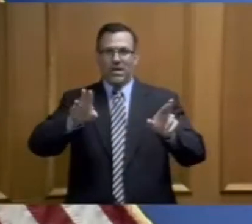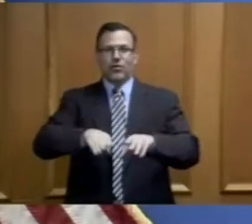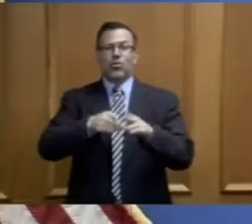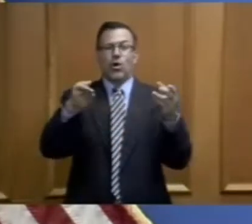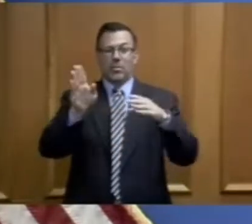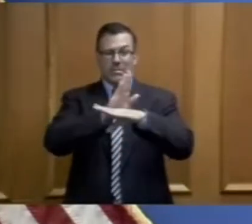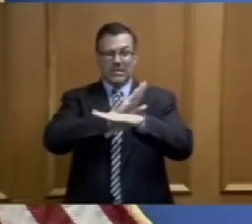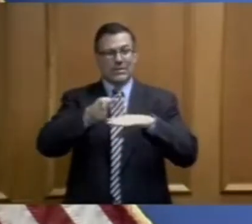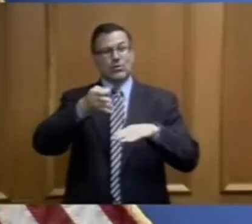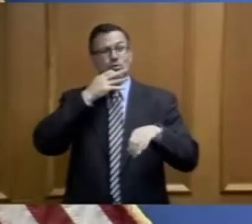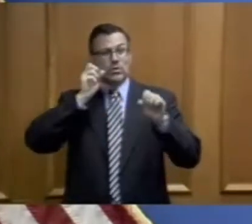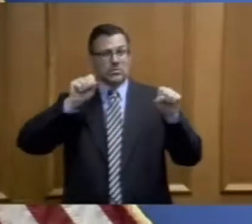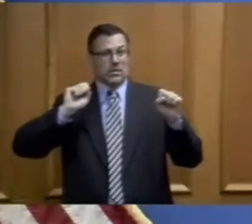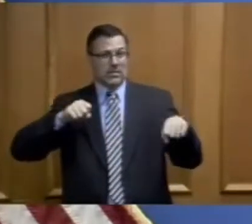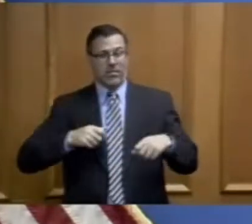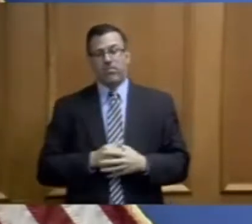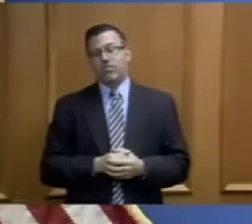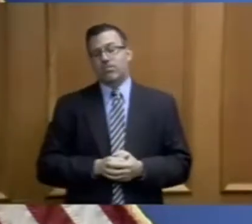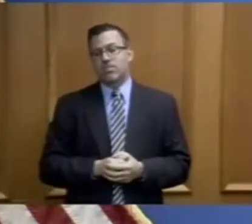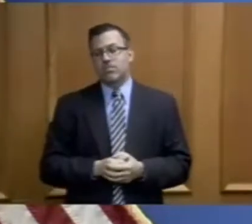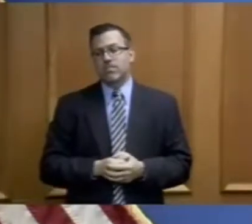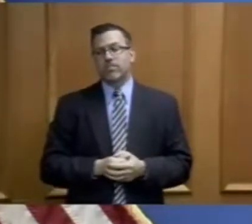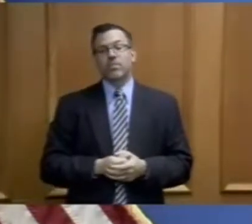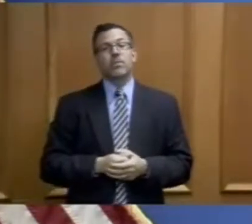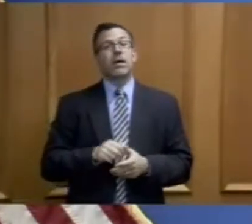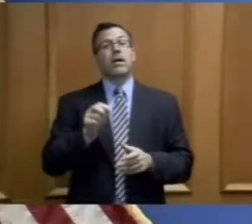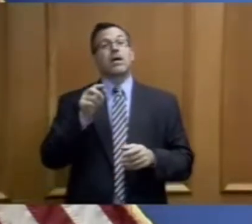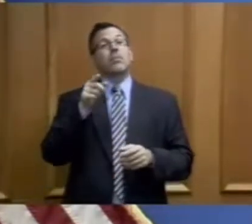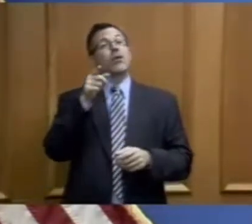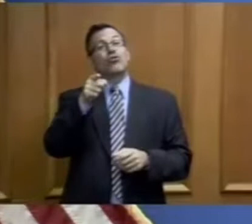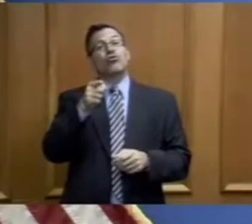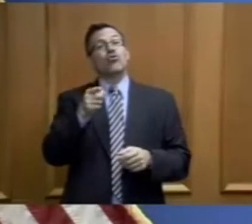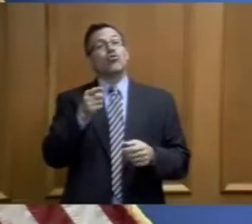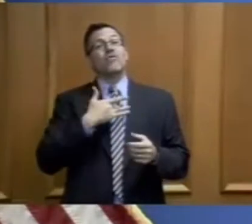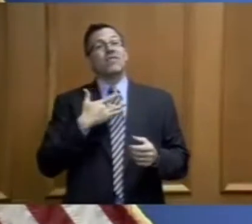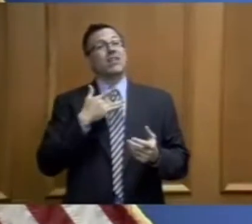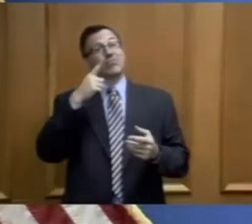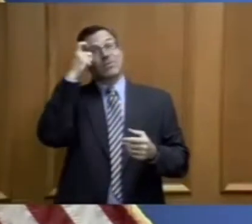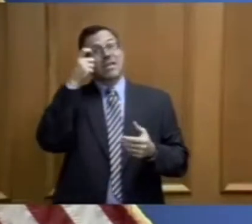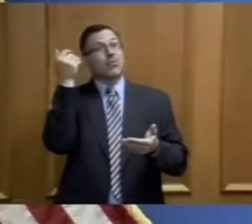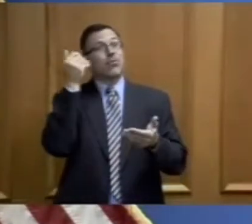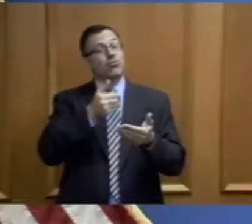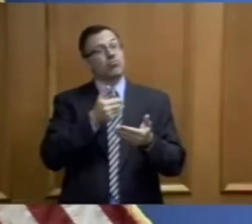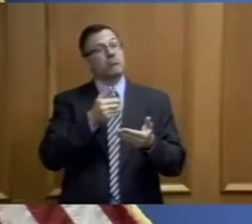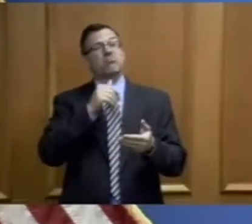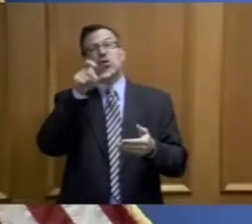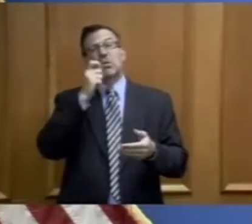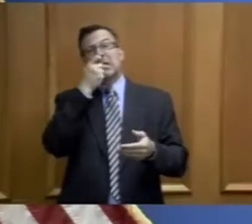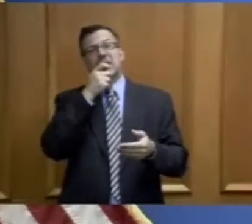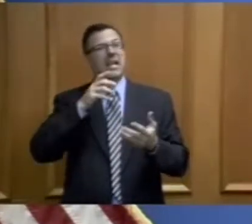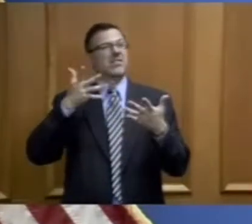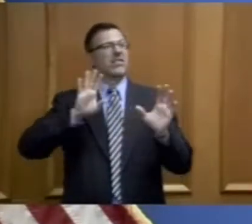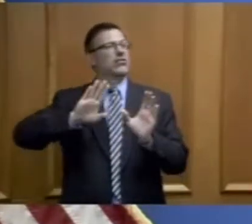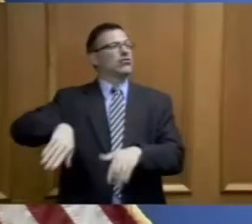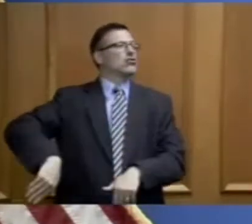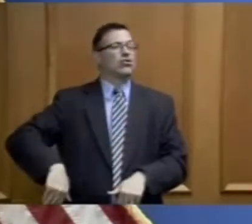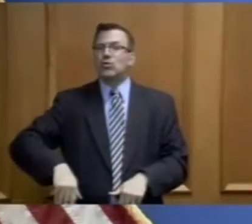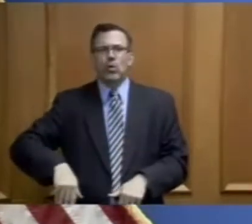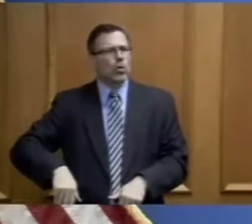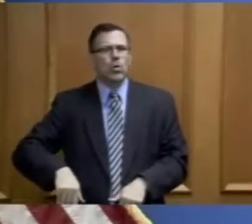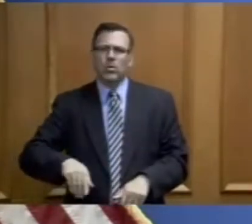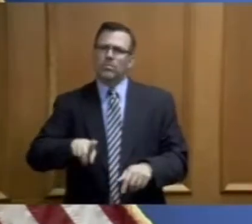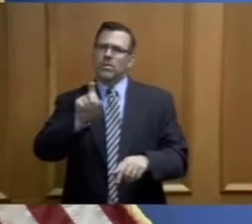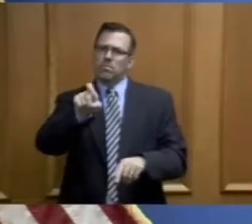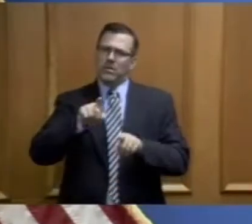as possible. But that has to continue, and so we encourage Tennesseans, when in doubt, get a test. Free testing